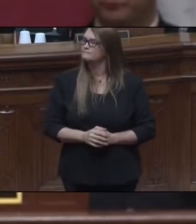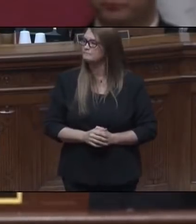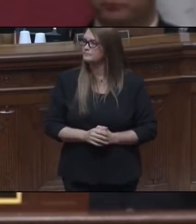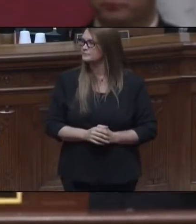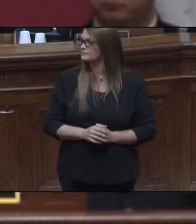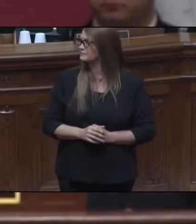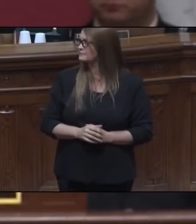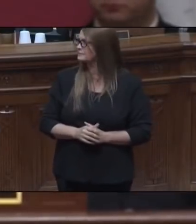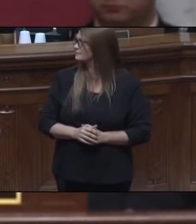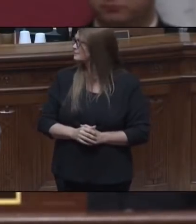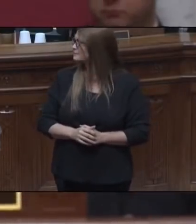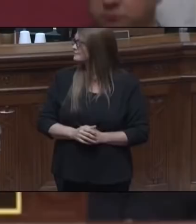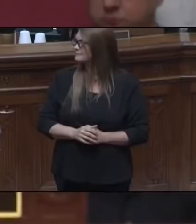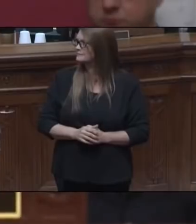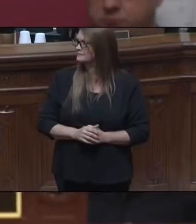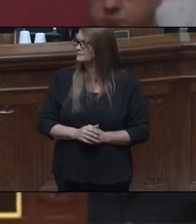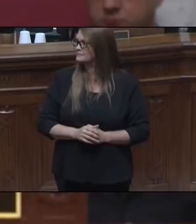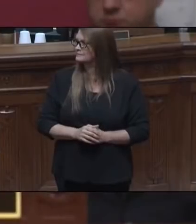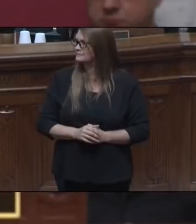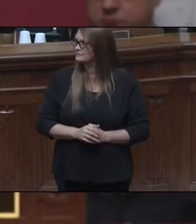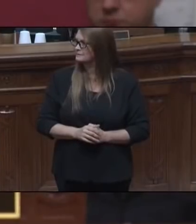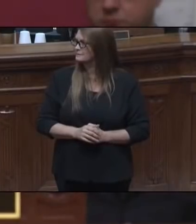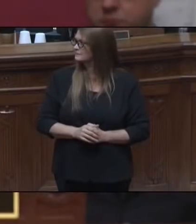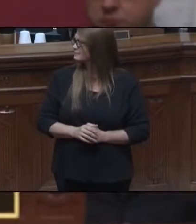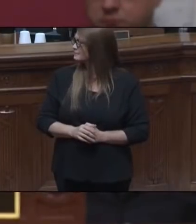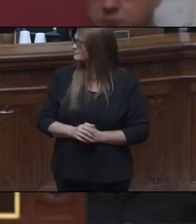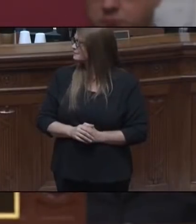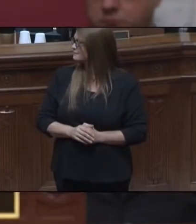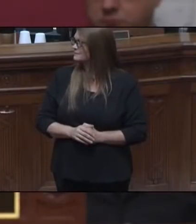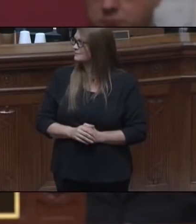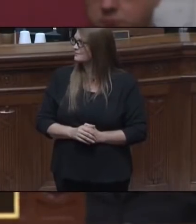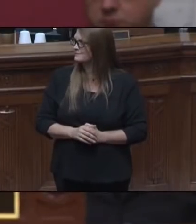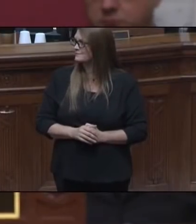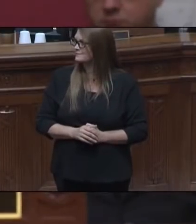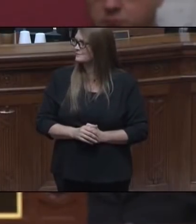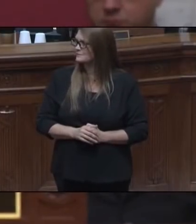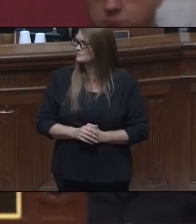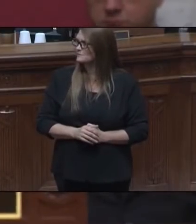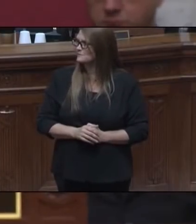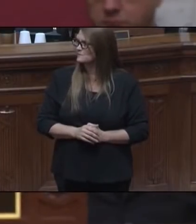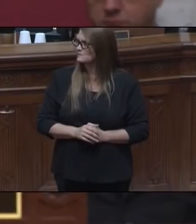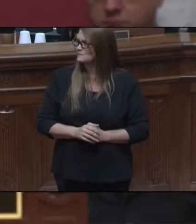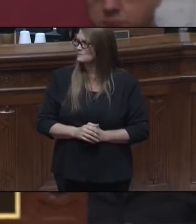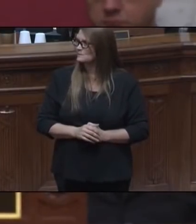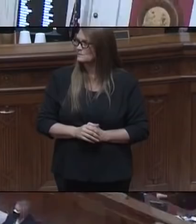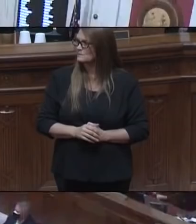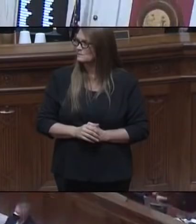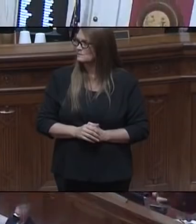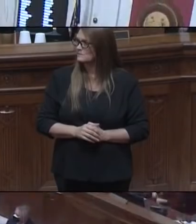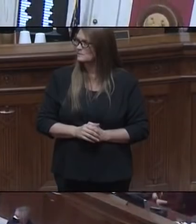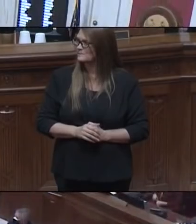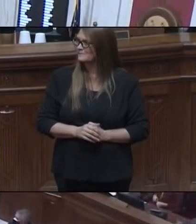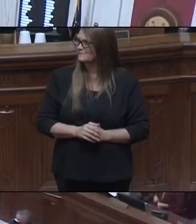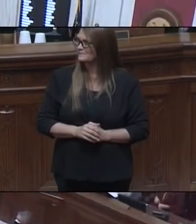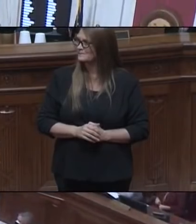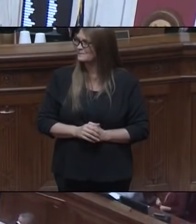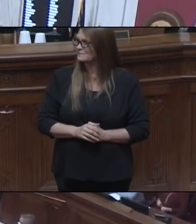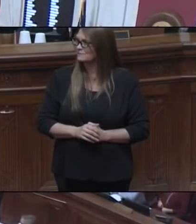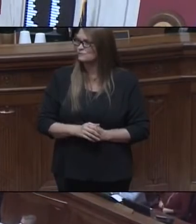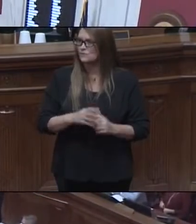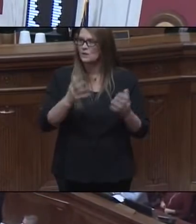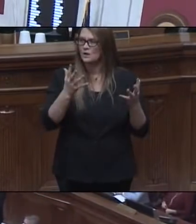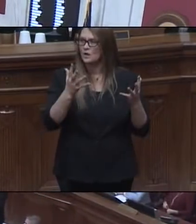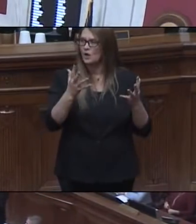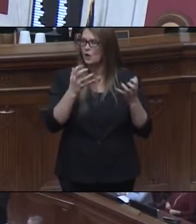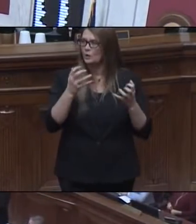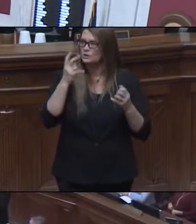Okay, somebody's pointing. Are y'all going to bring it out here? Oh, here we go. I want y'all to look